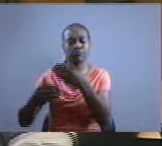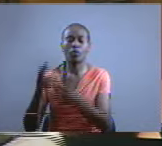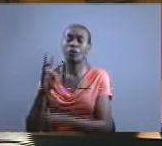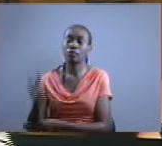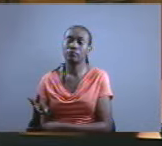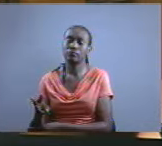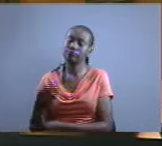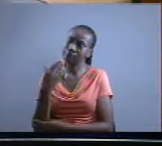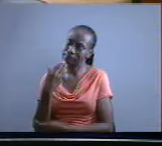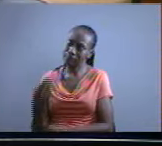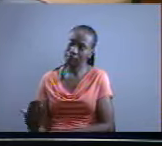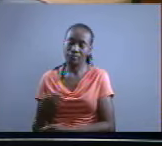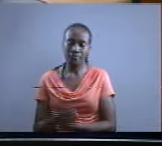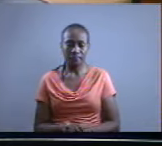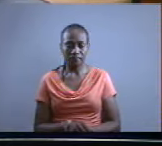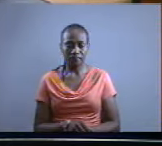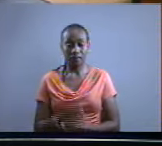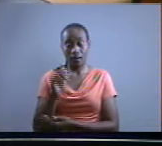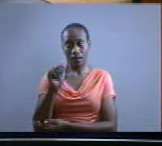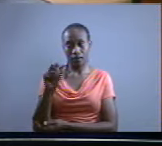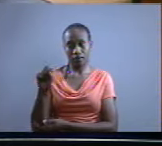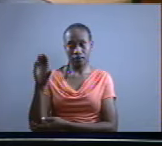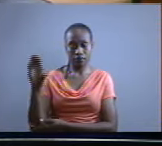Speaker. The ANC.